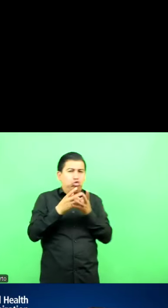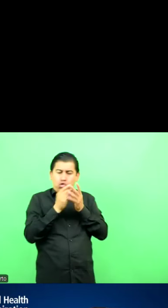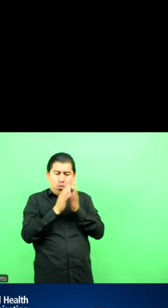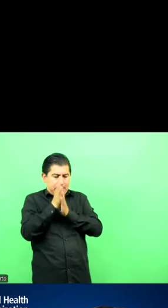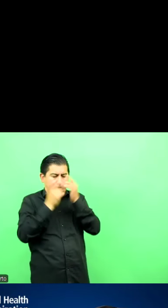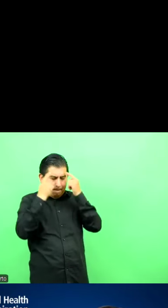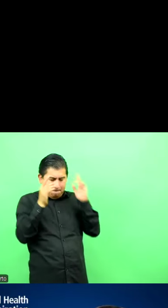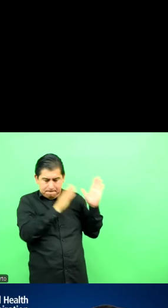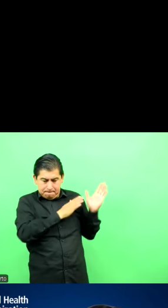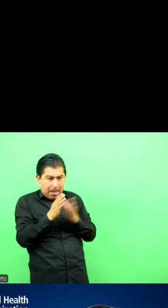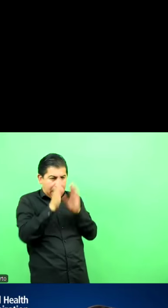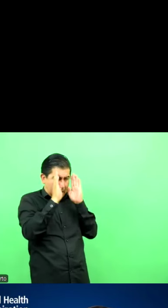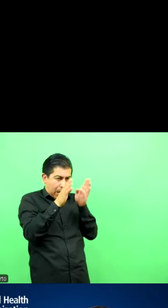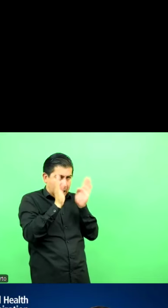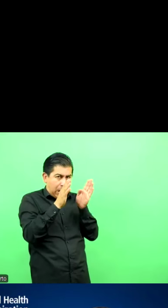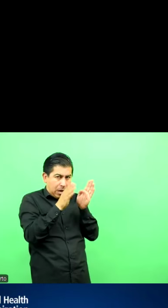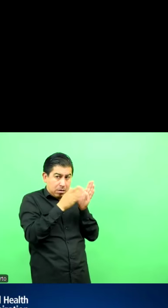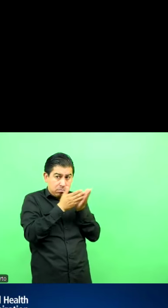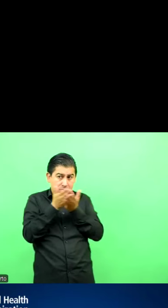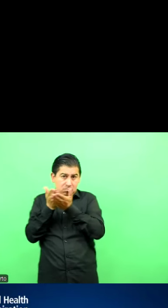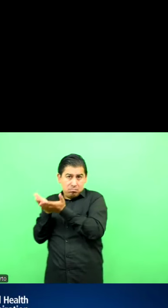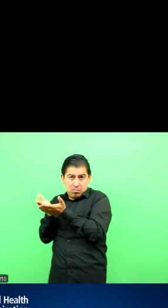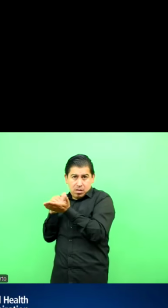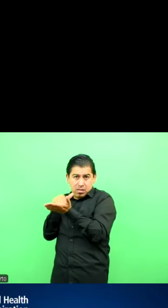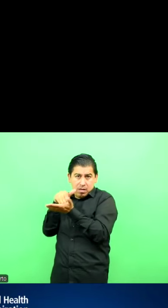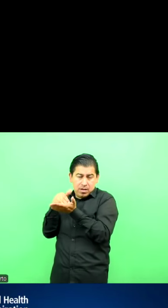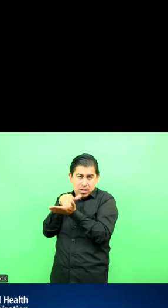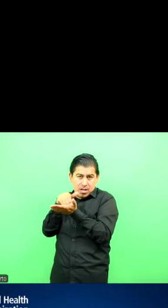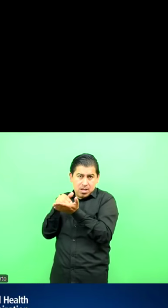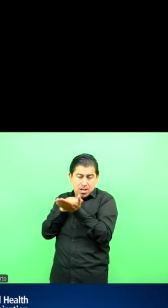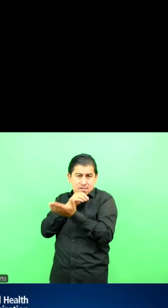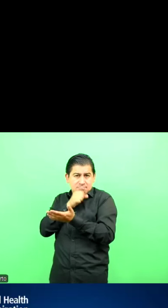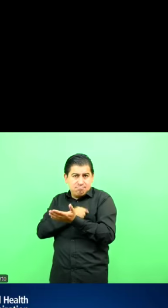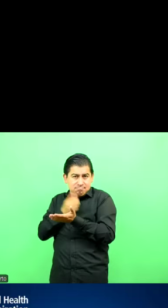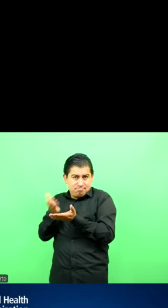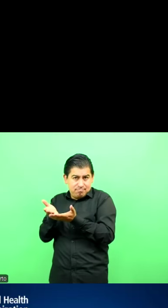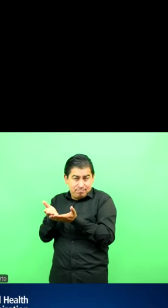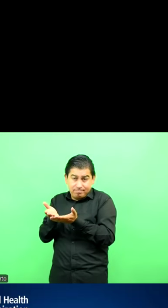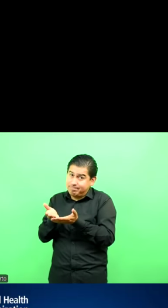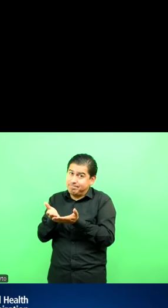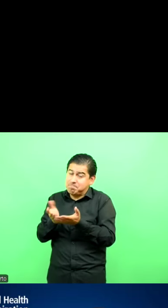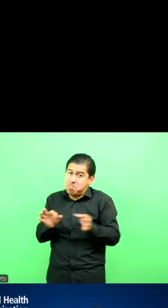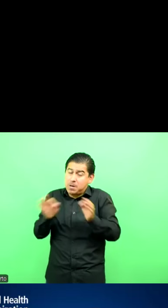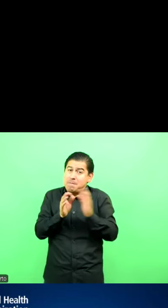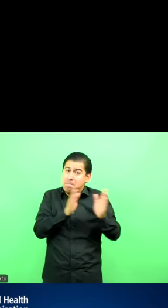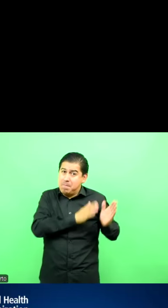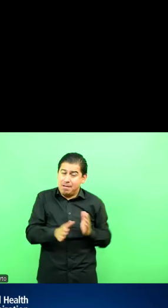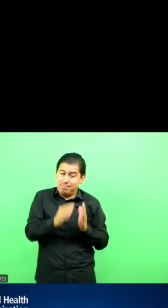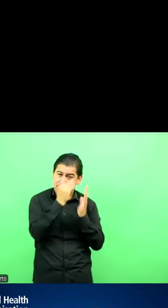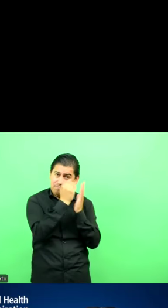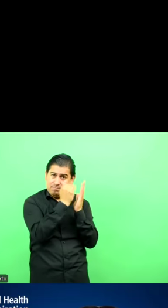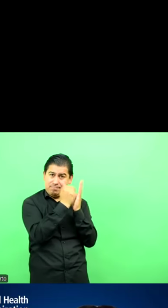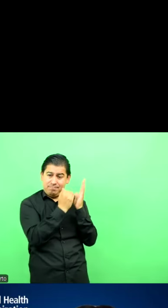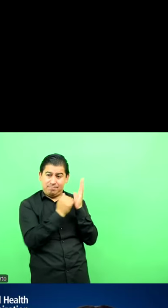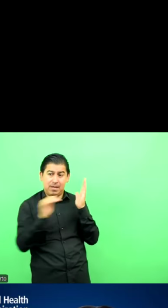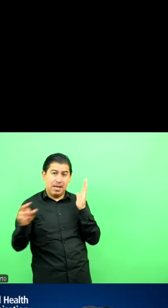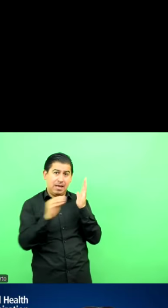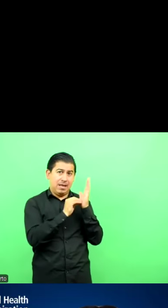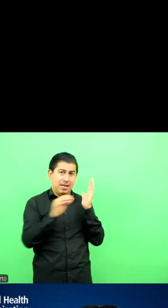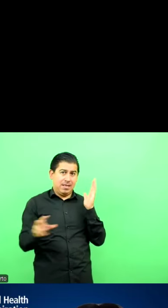So, I mean, in this perspective, when our landscape is rather broad, interconnected risk and interconnected